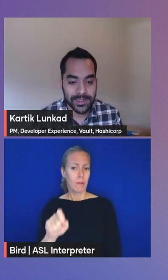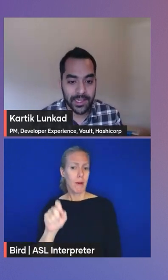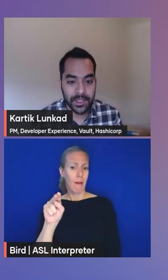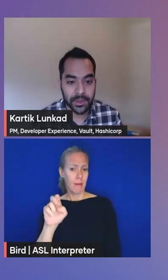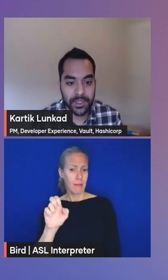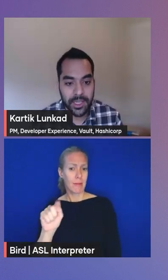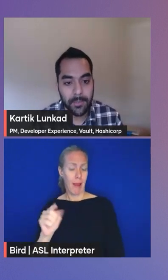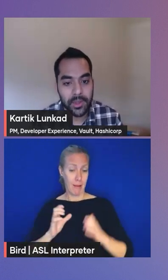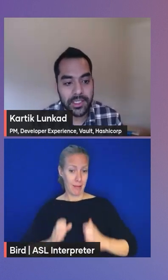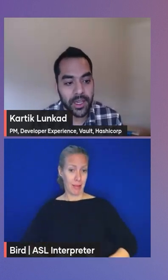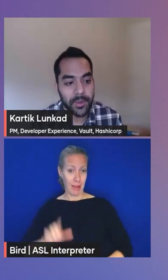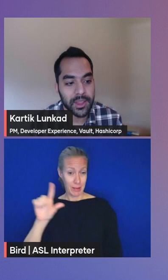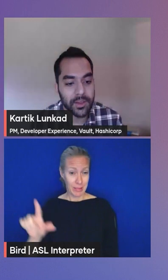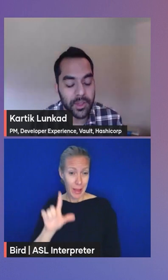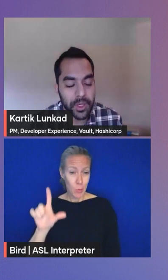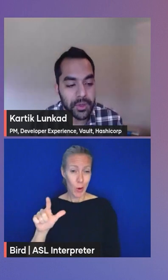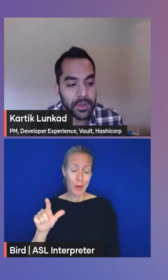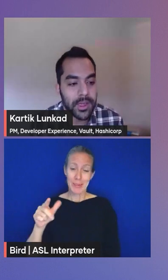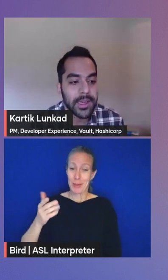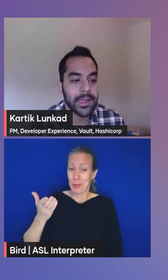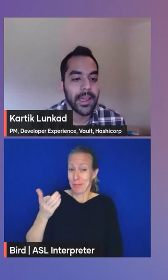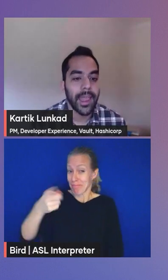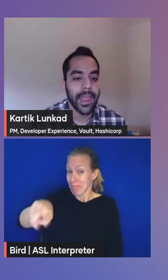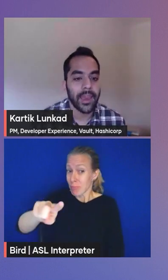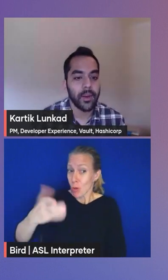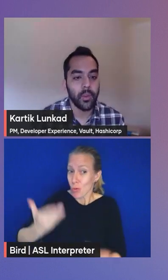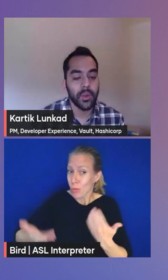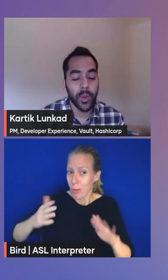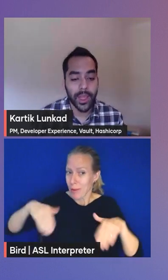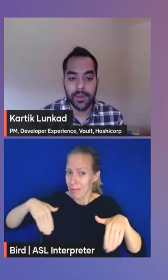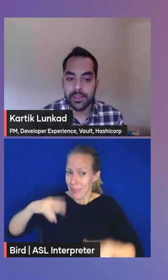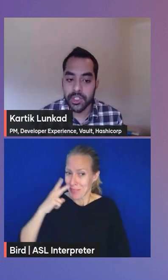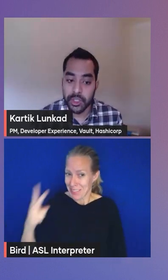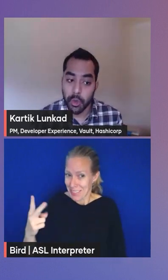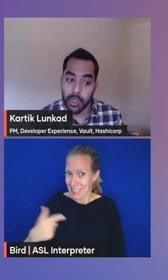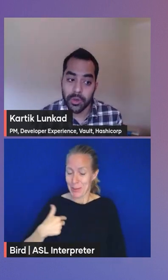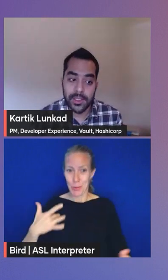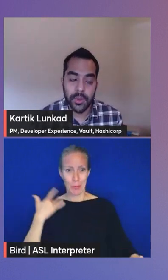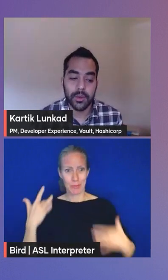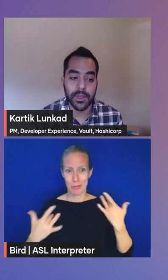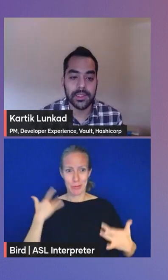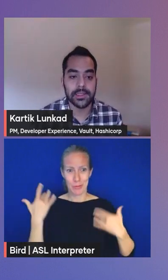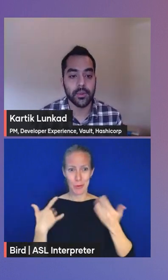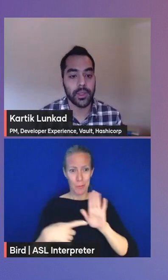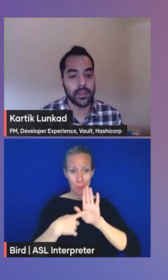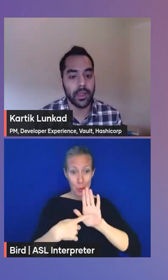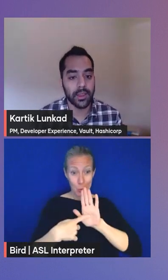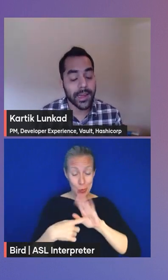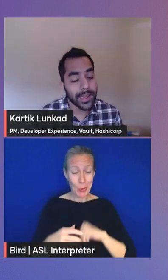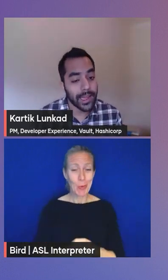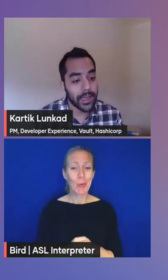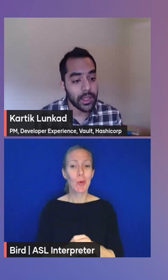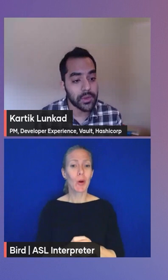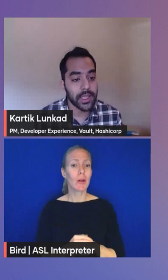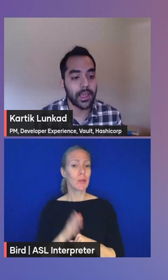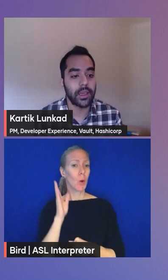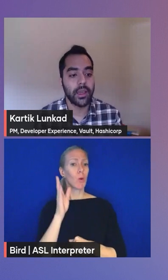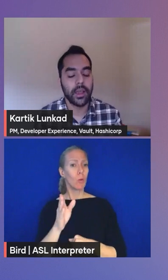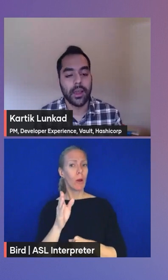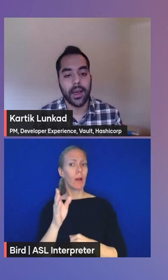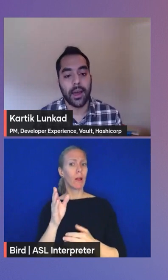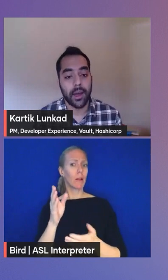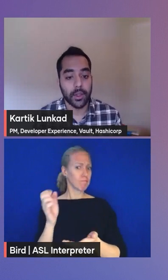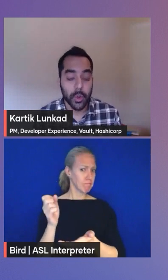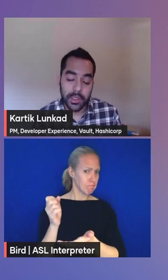super excited to demo this today to you. And the way we'll just show you this one is we'll authenticate using